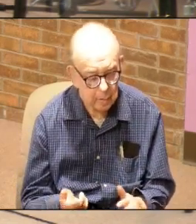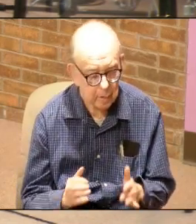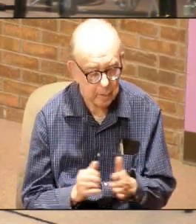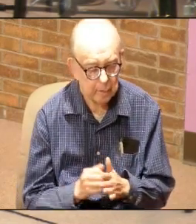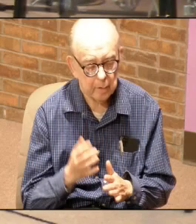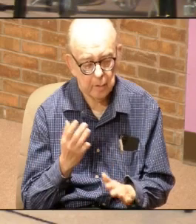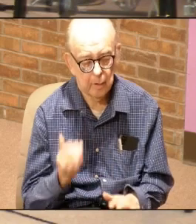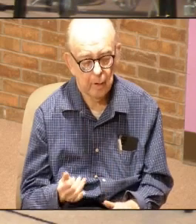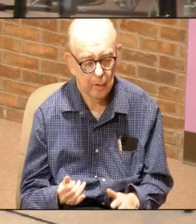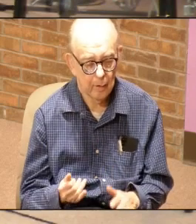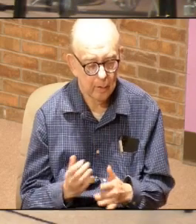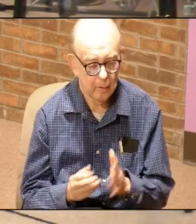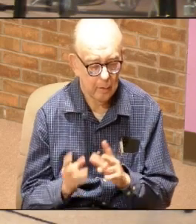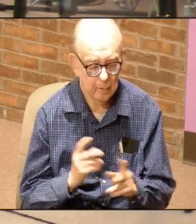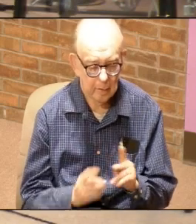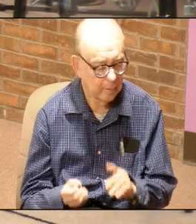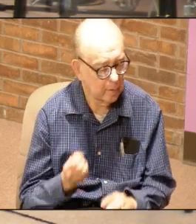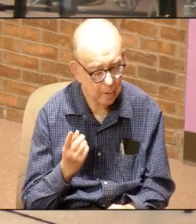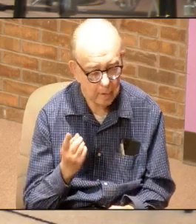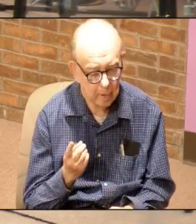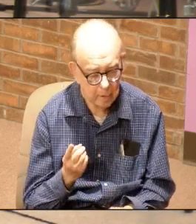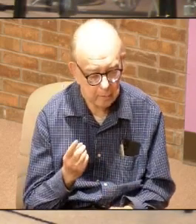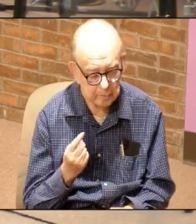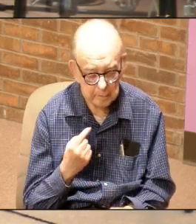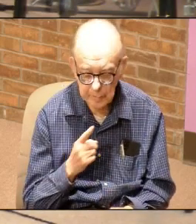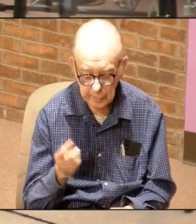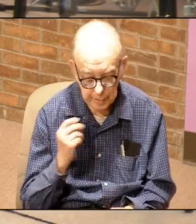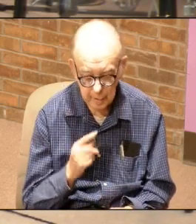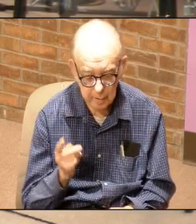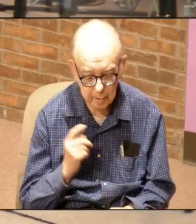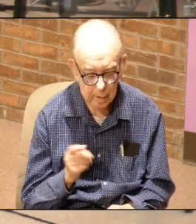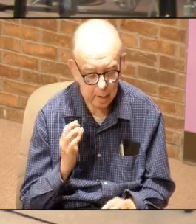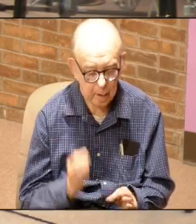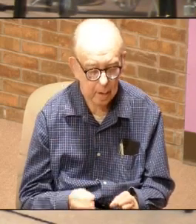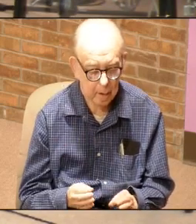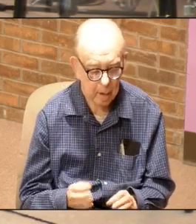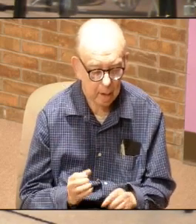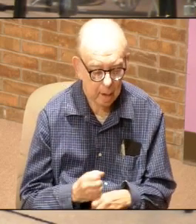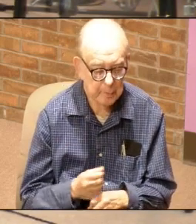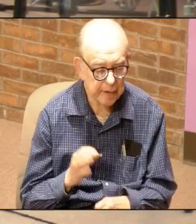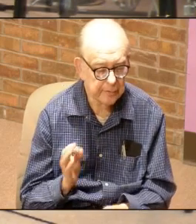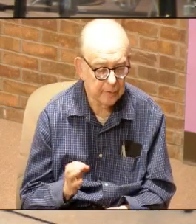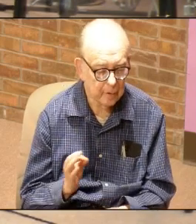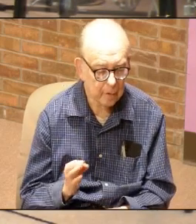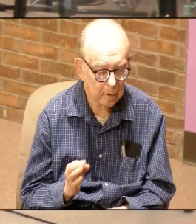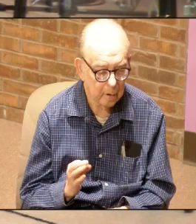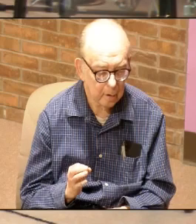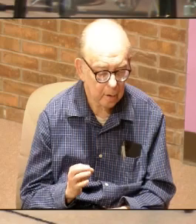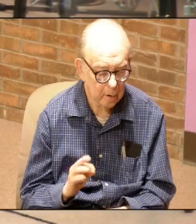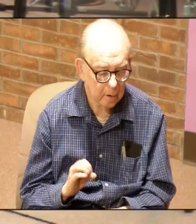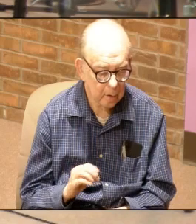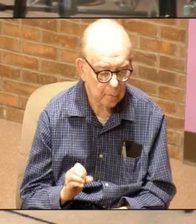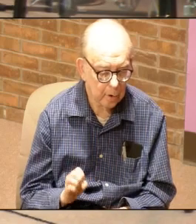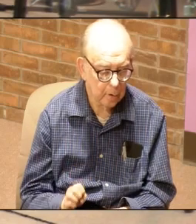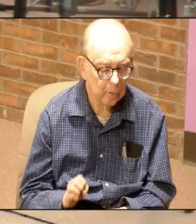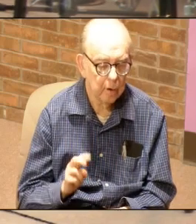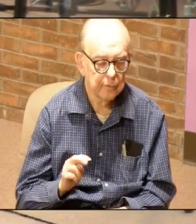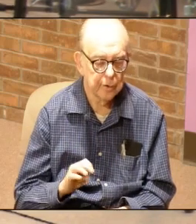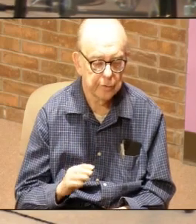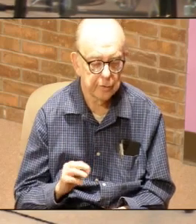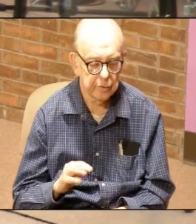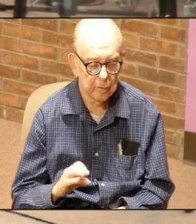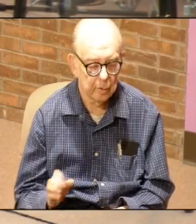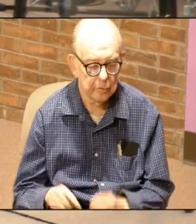This is why some people don't understand. They just think that the decision that was made Friday on Roe versus Wade was all